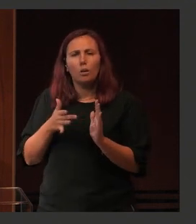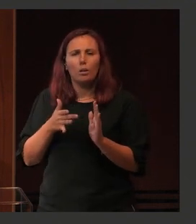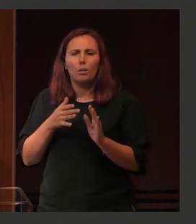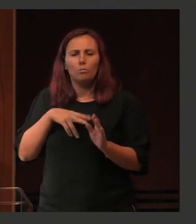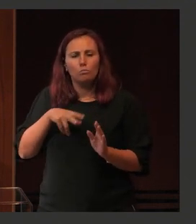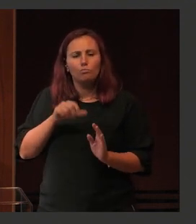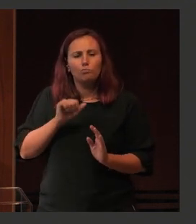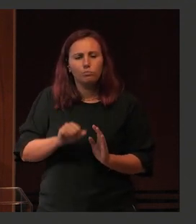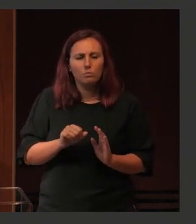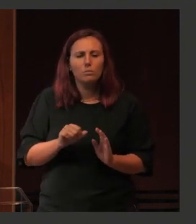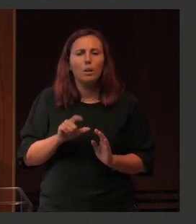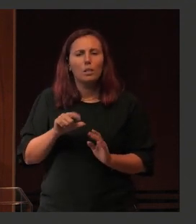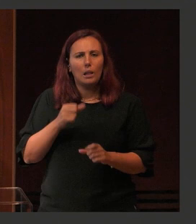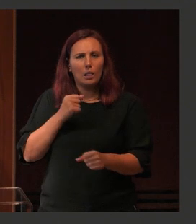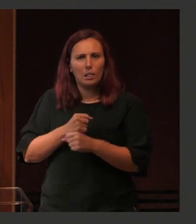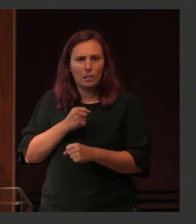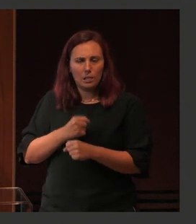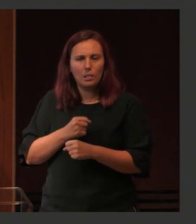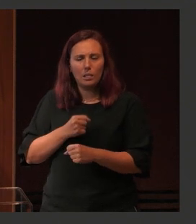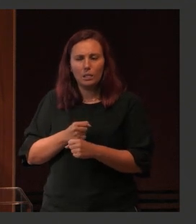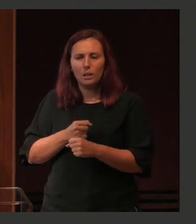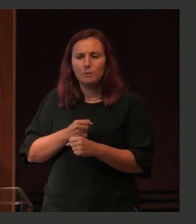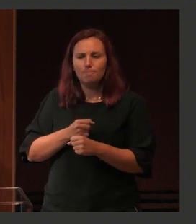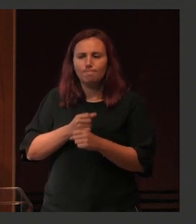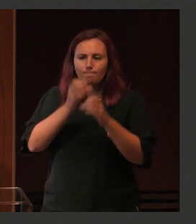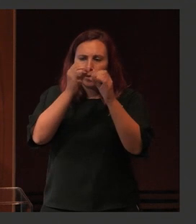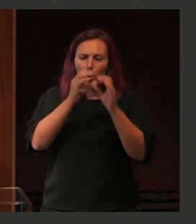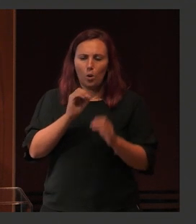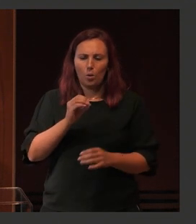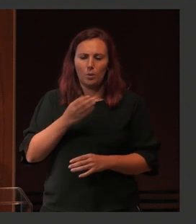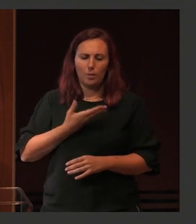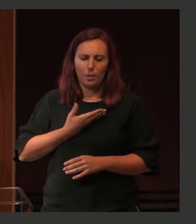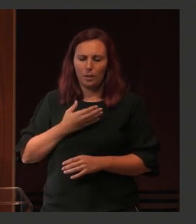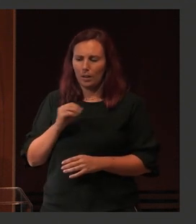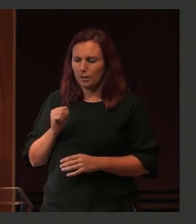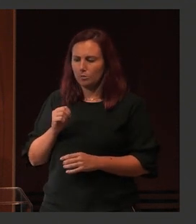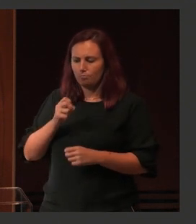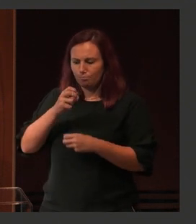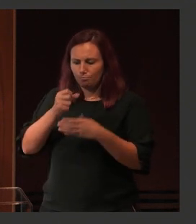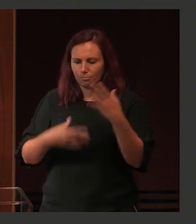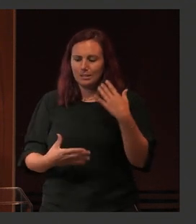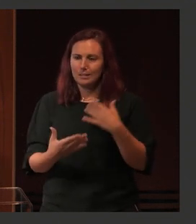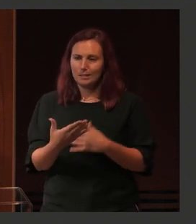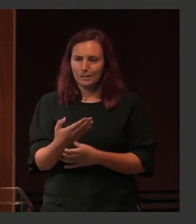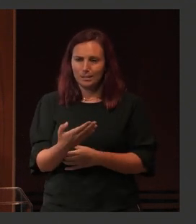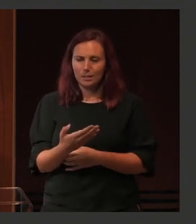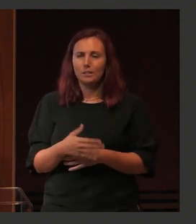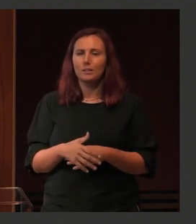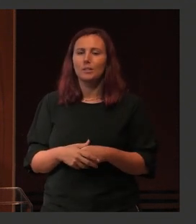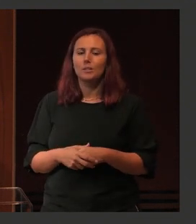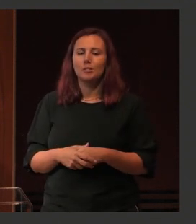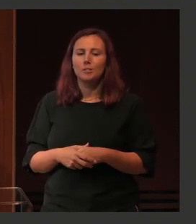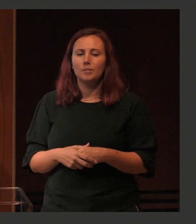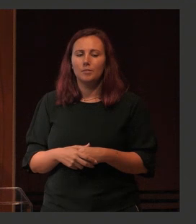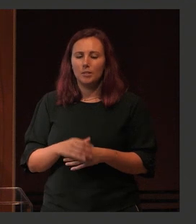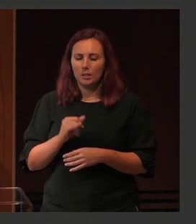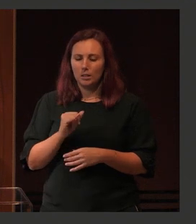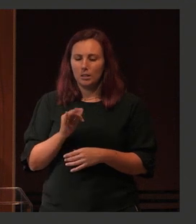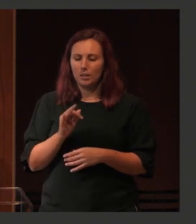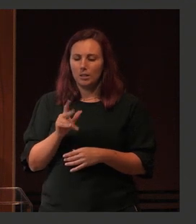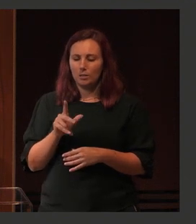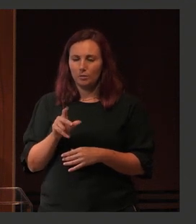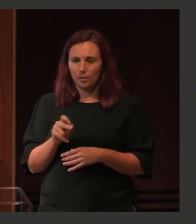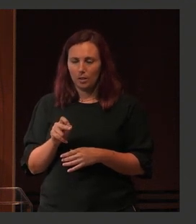sustainable development goals. You see there are 17 goals, and IFLA has worked up different